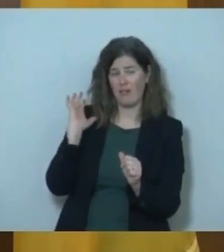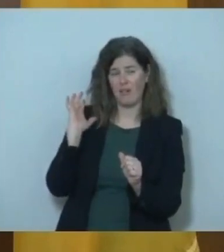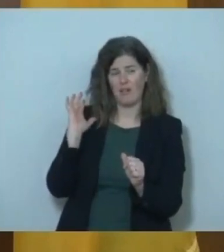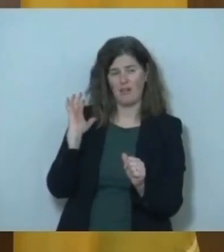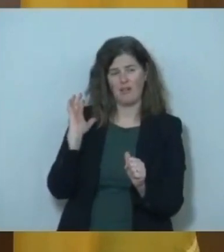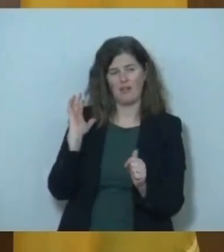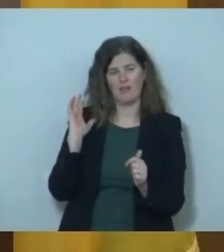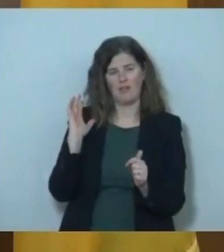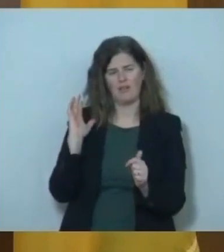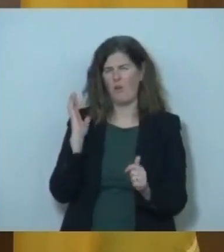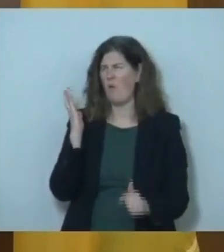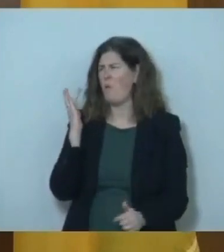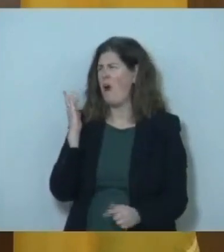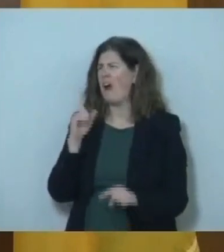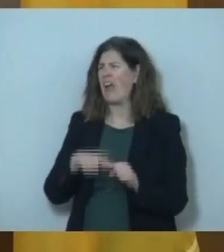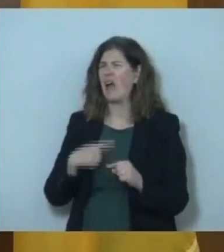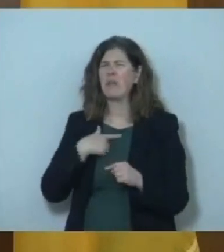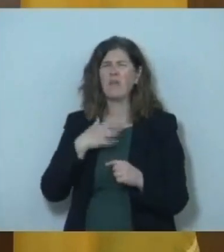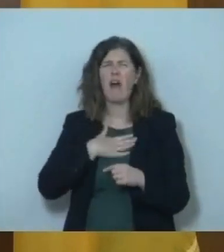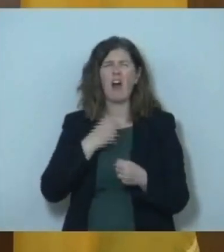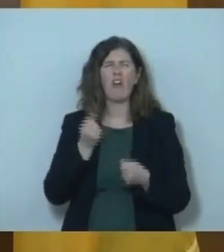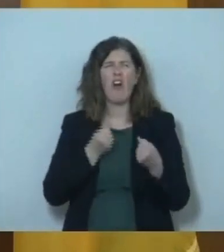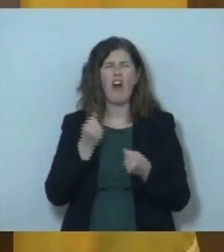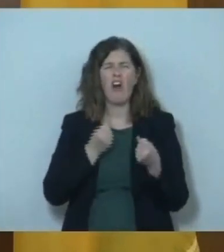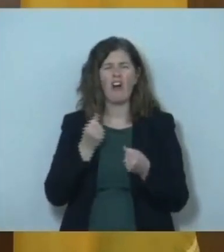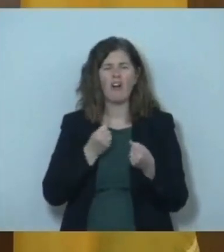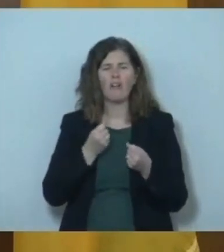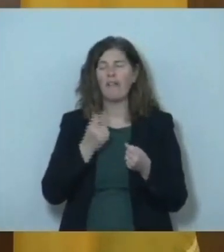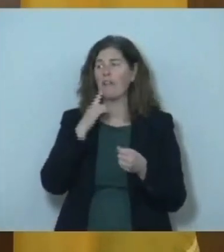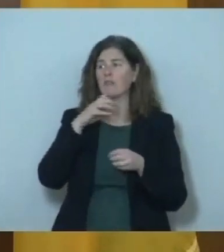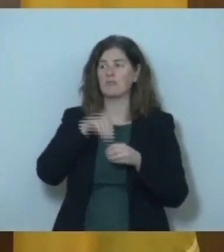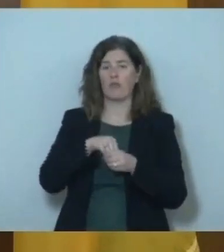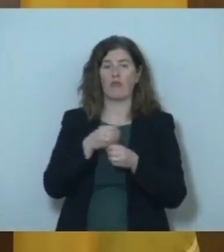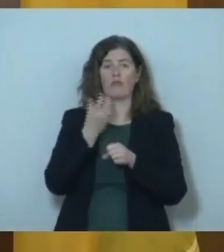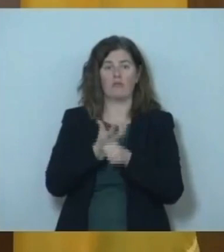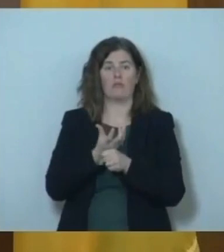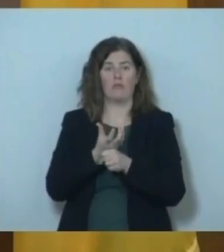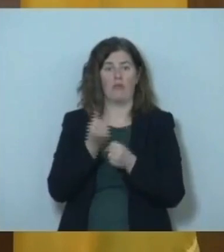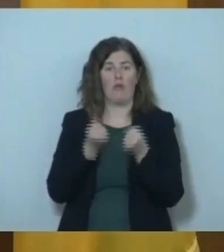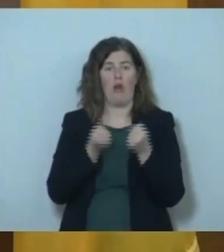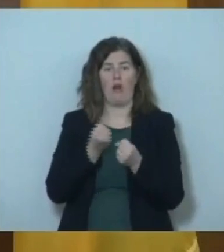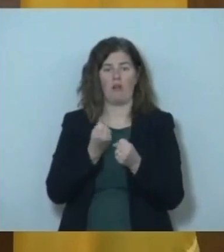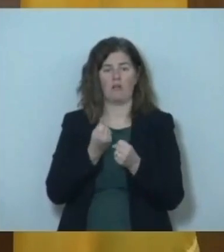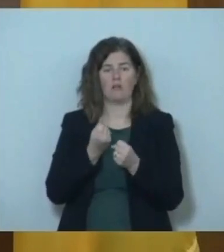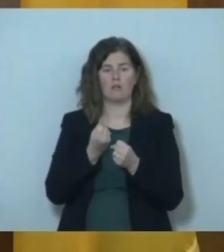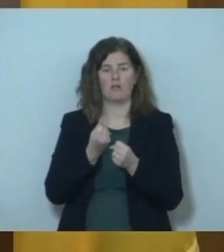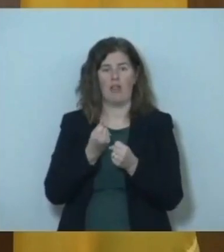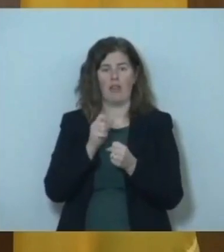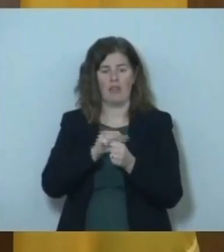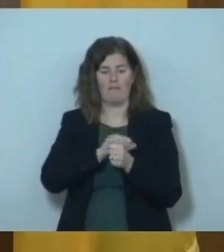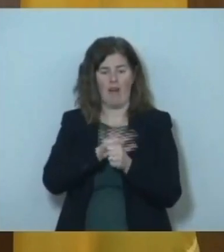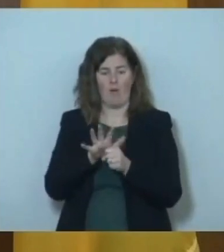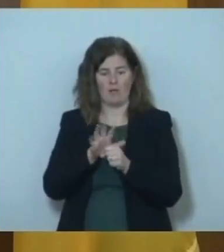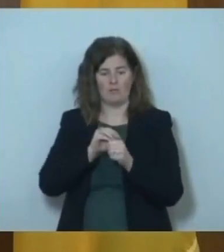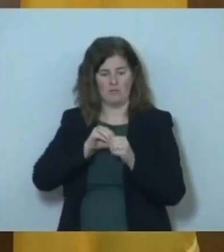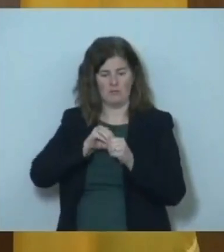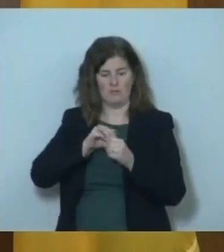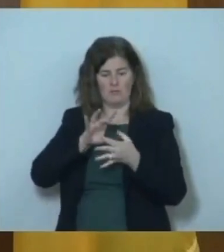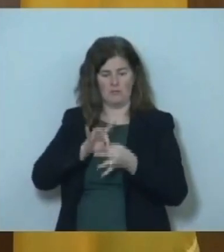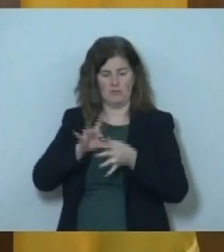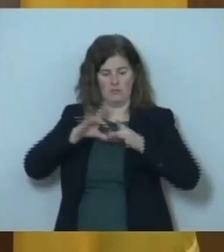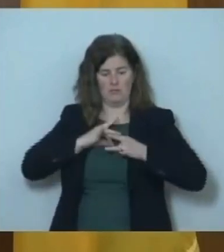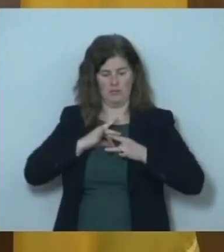that, why can't I be in my car? It's when you're in your car, virus travels with you. When you get